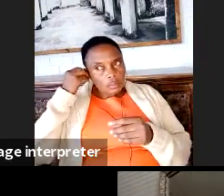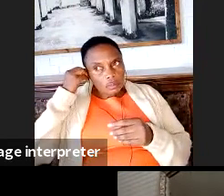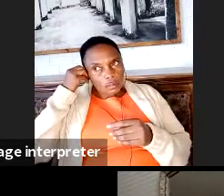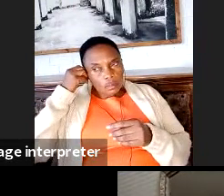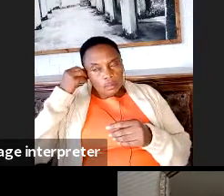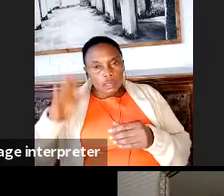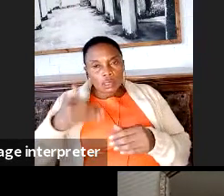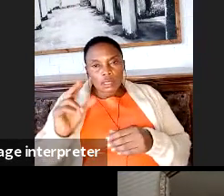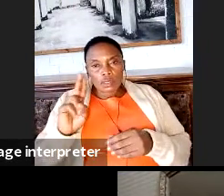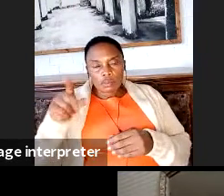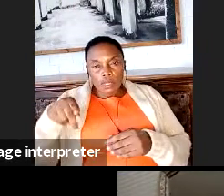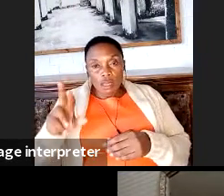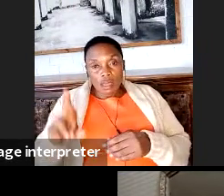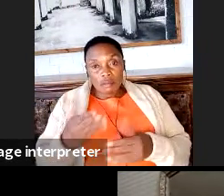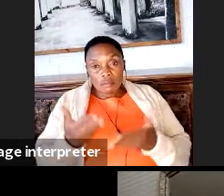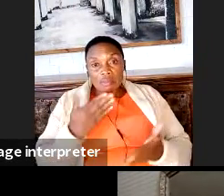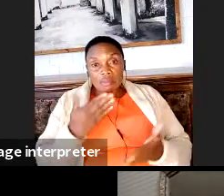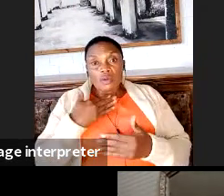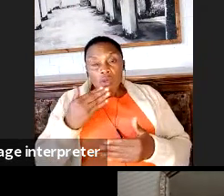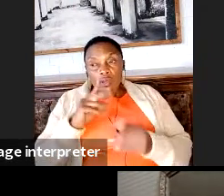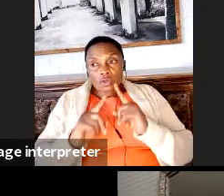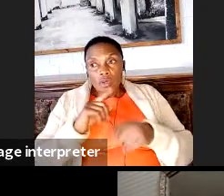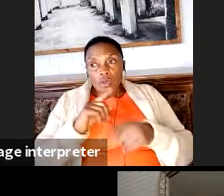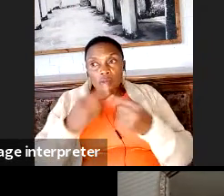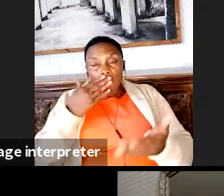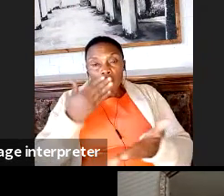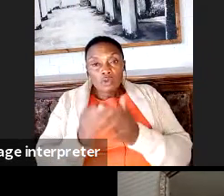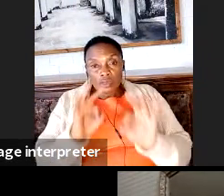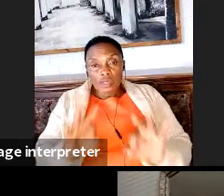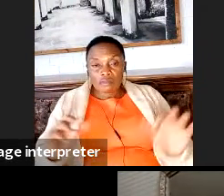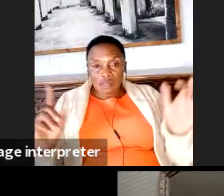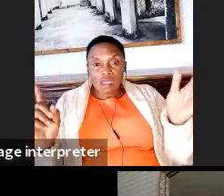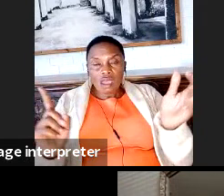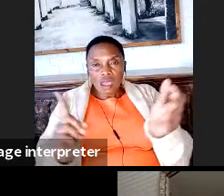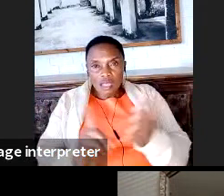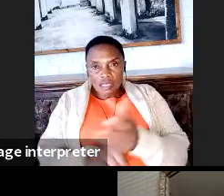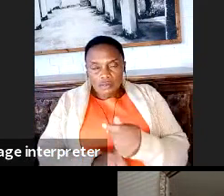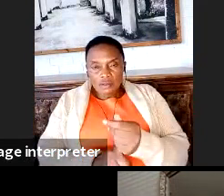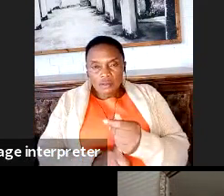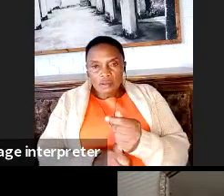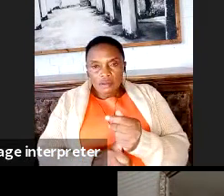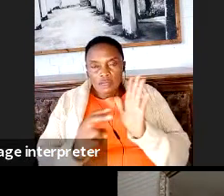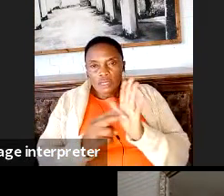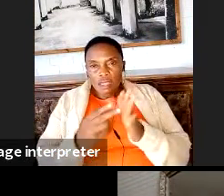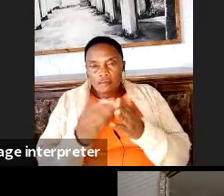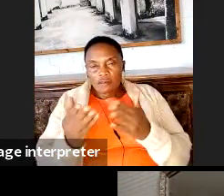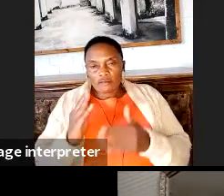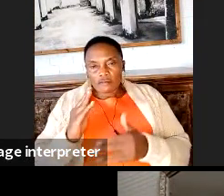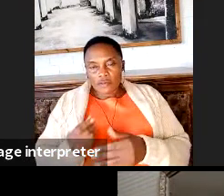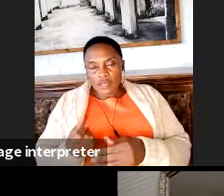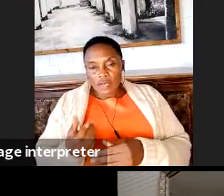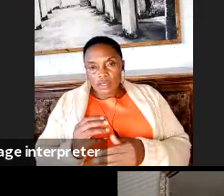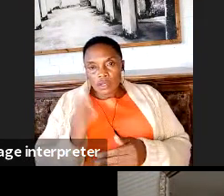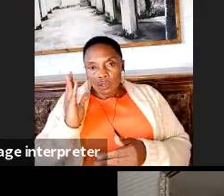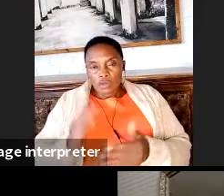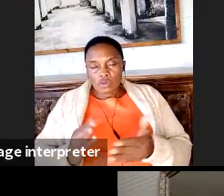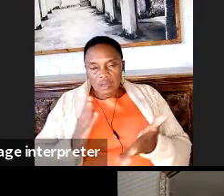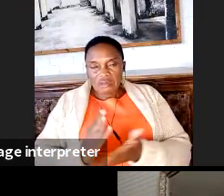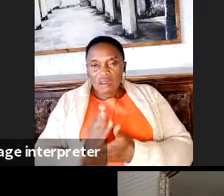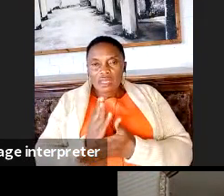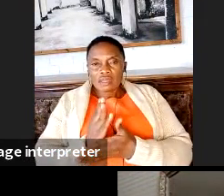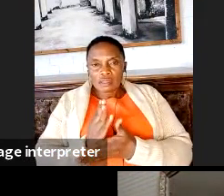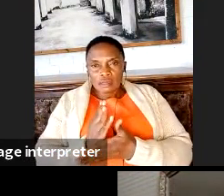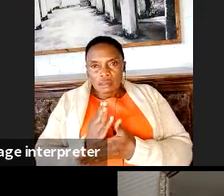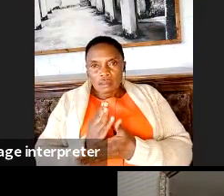to talk about the good things that they've achieved. Like they say, we have set up a National Human Rights Commission, we have this, we have that. So it's up